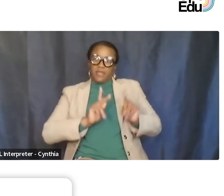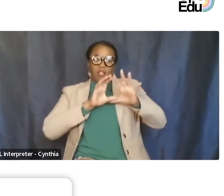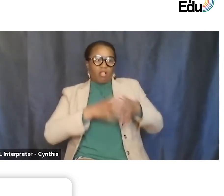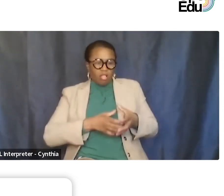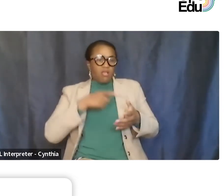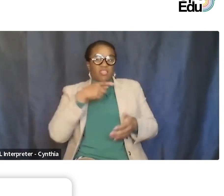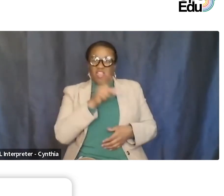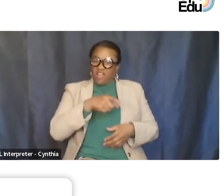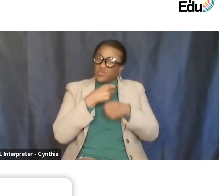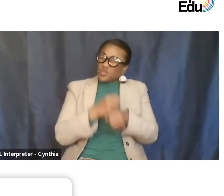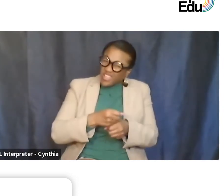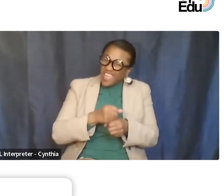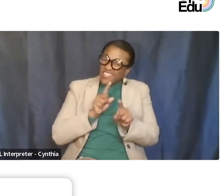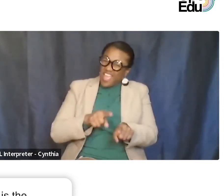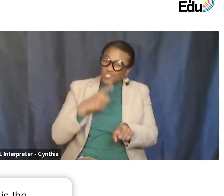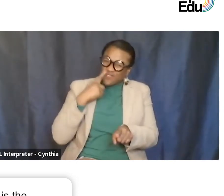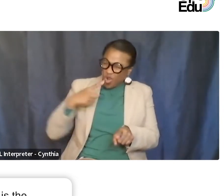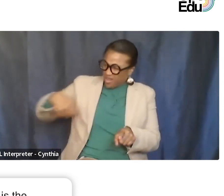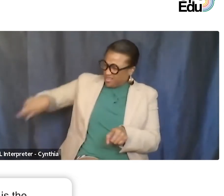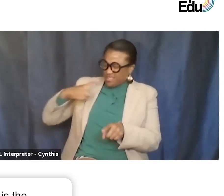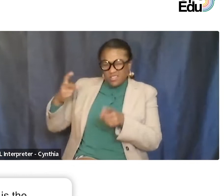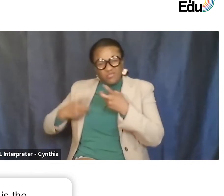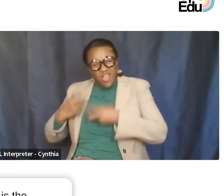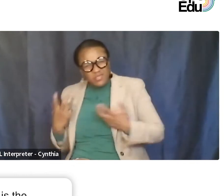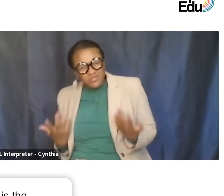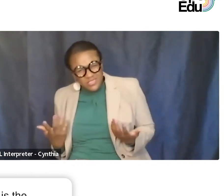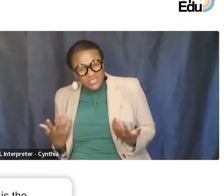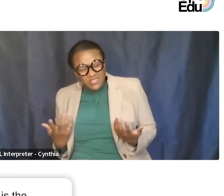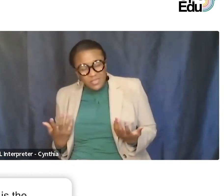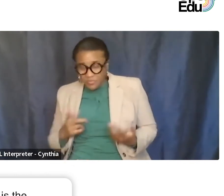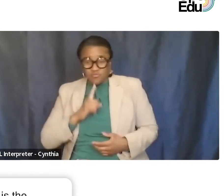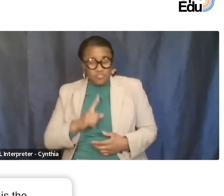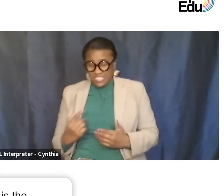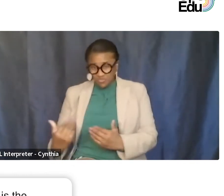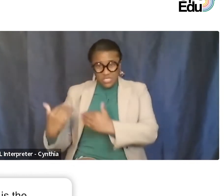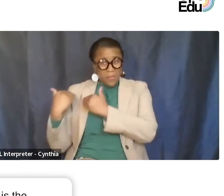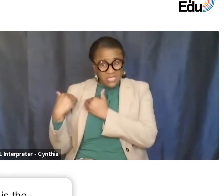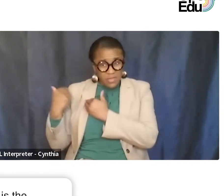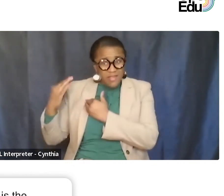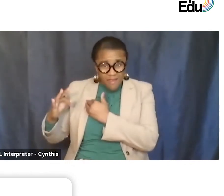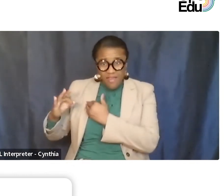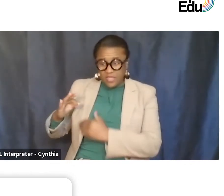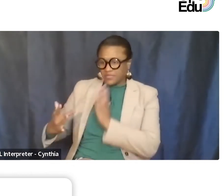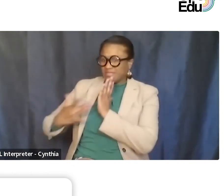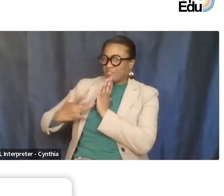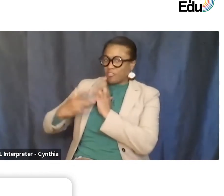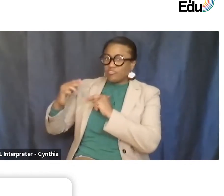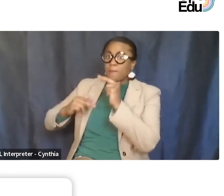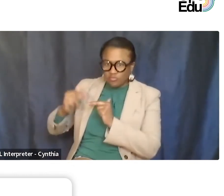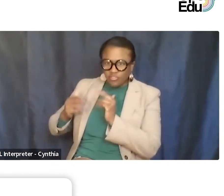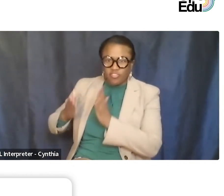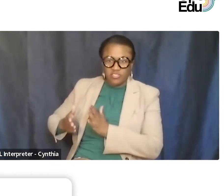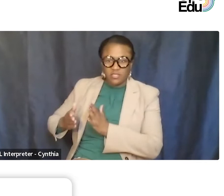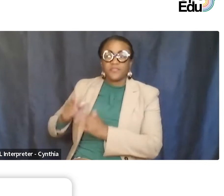to create the answers, and that it is the responsibility of the technology builders of